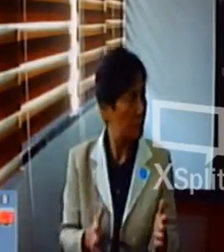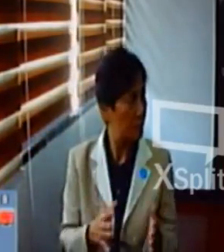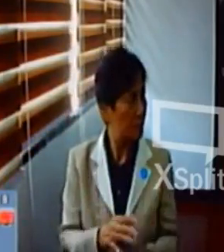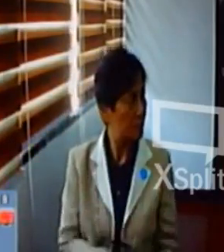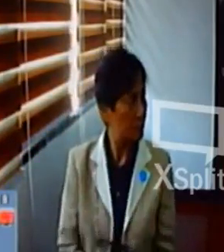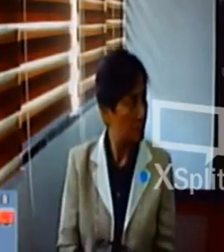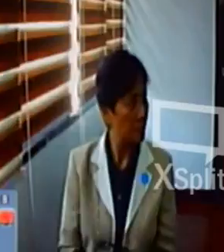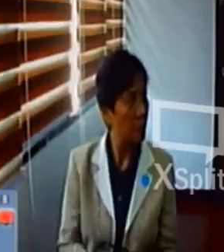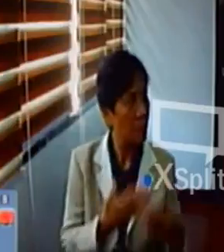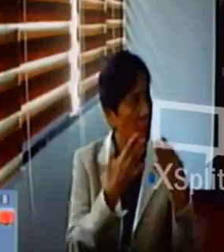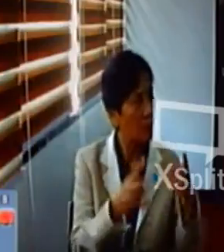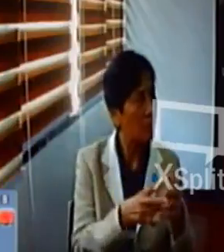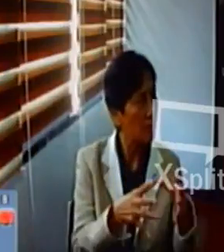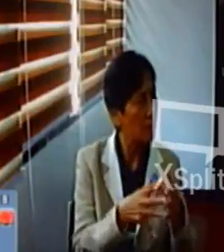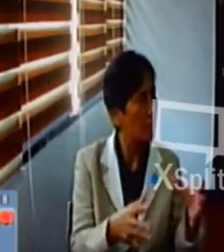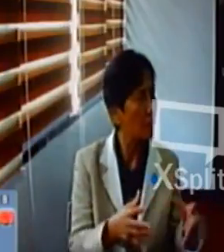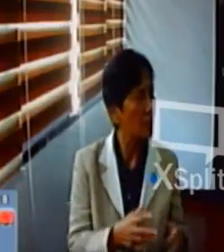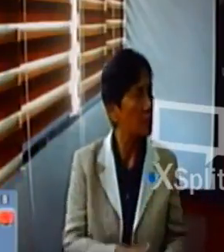Thank you very much,